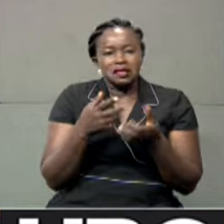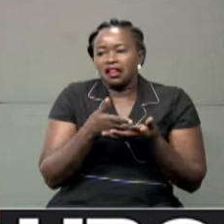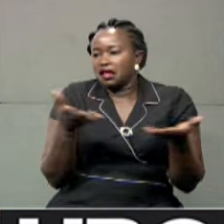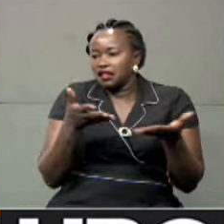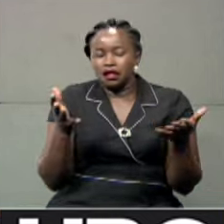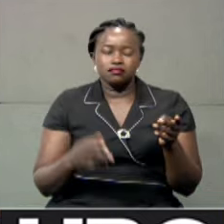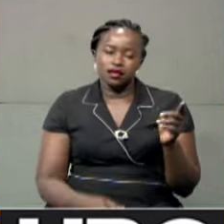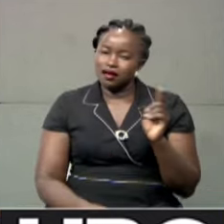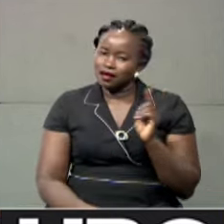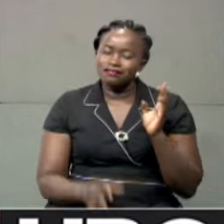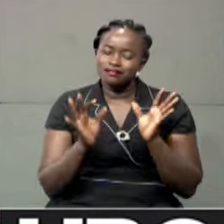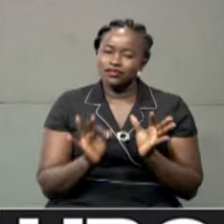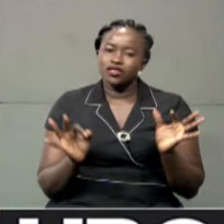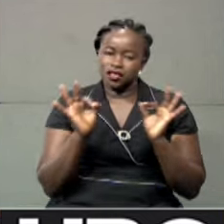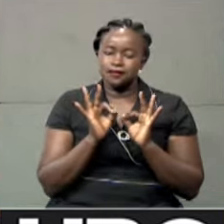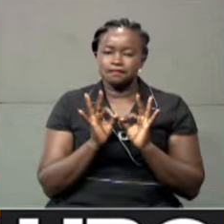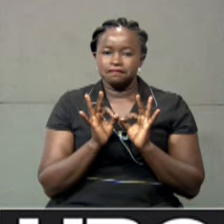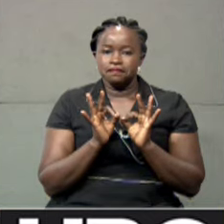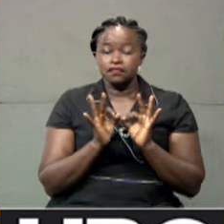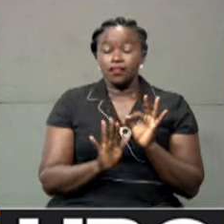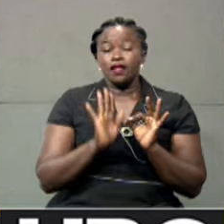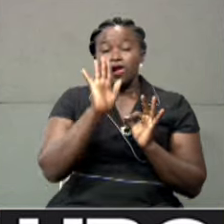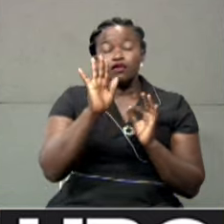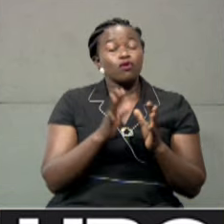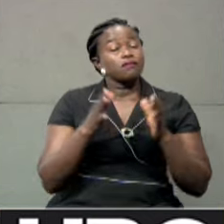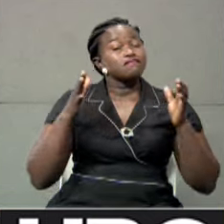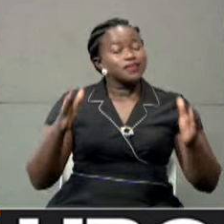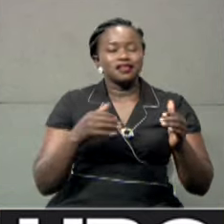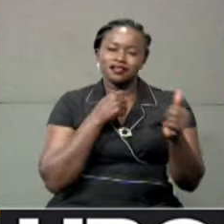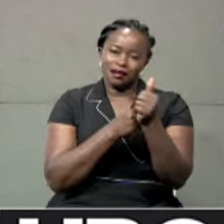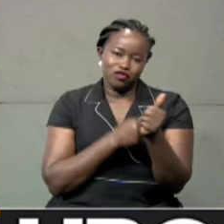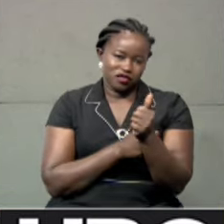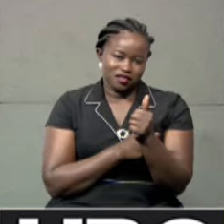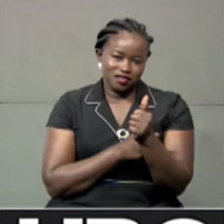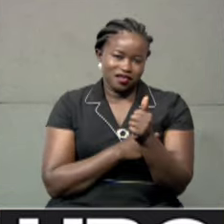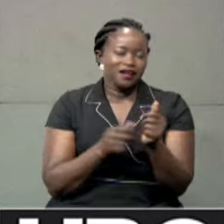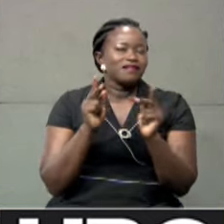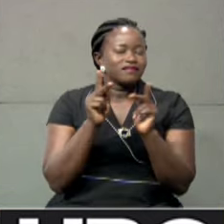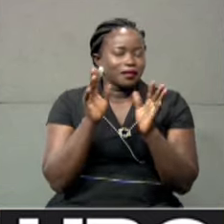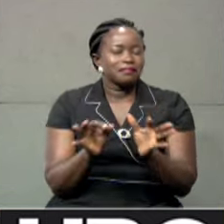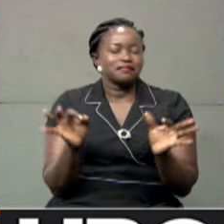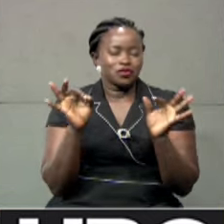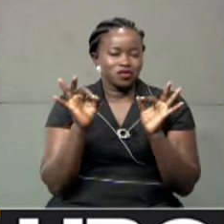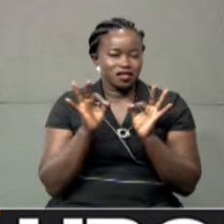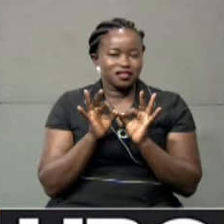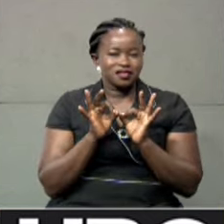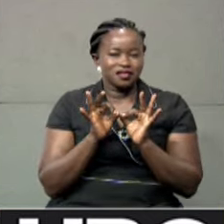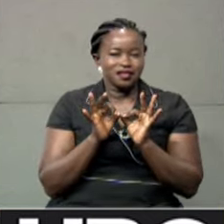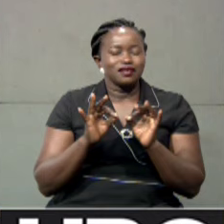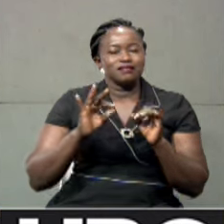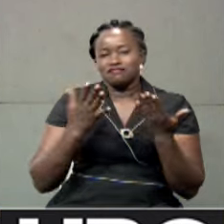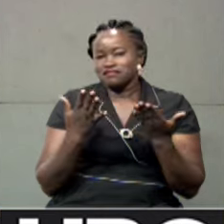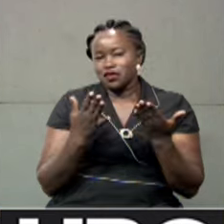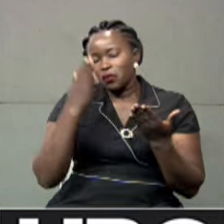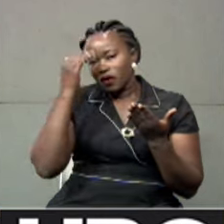granted. Your invaluable support was very, very instrumental in ensuring the